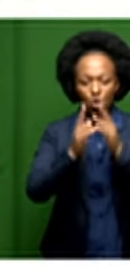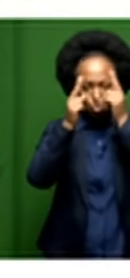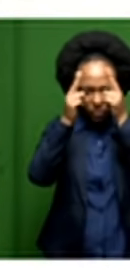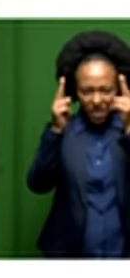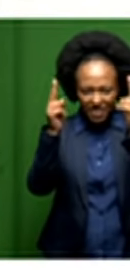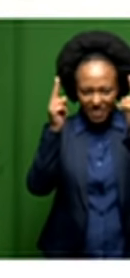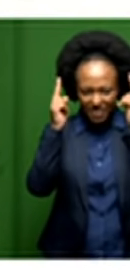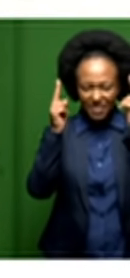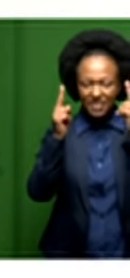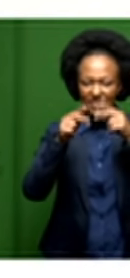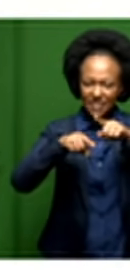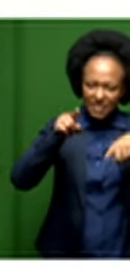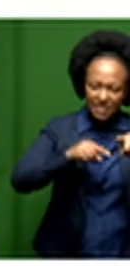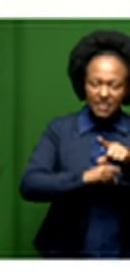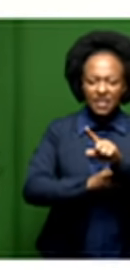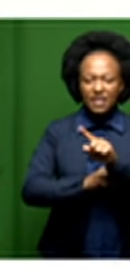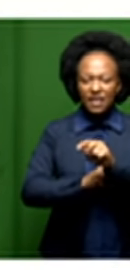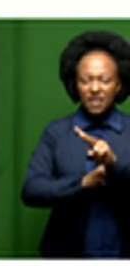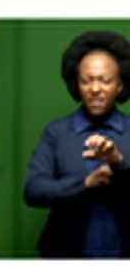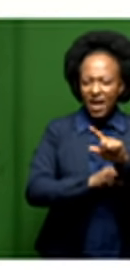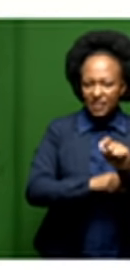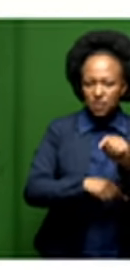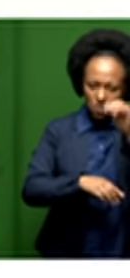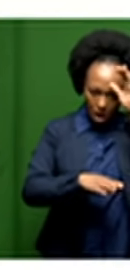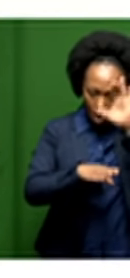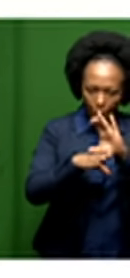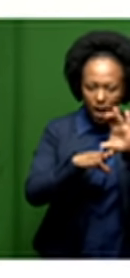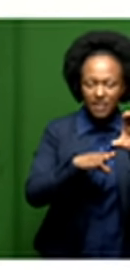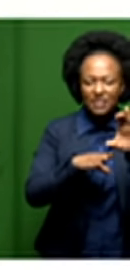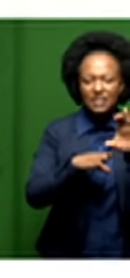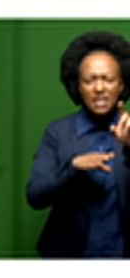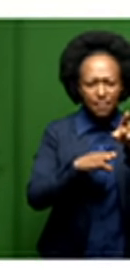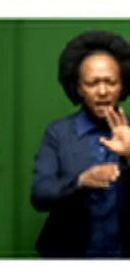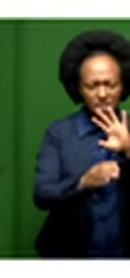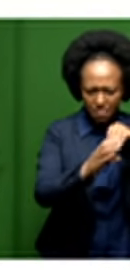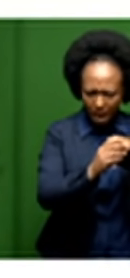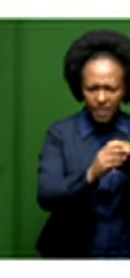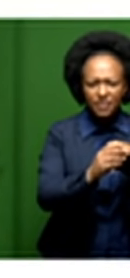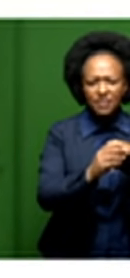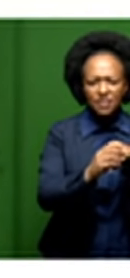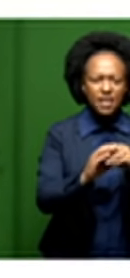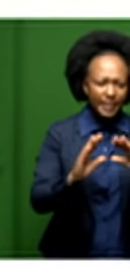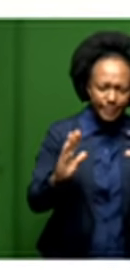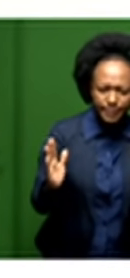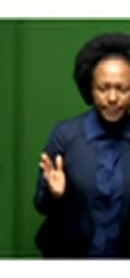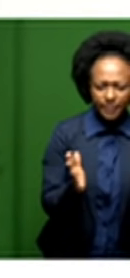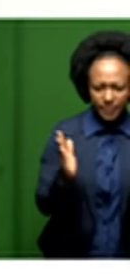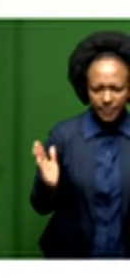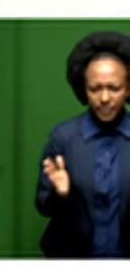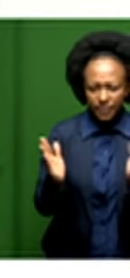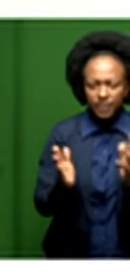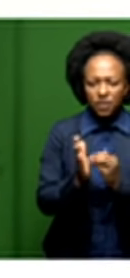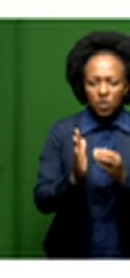institutions, our universities, our colleges, to actually play a part and encourage students